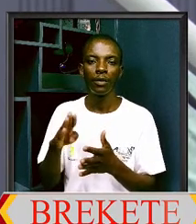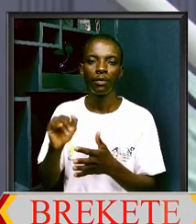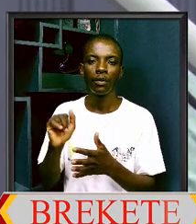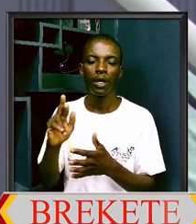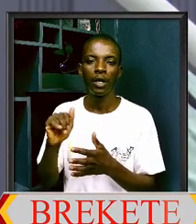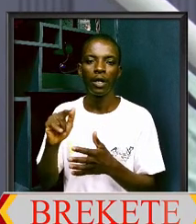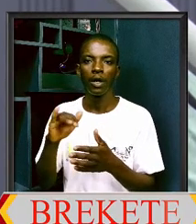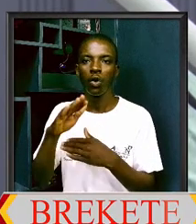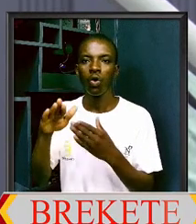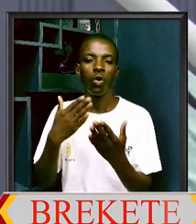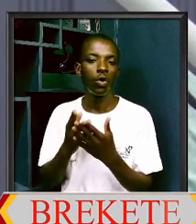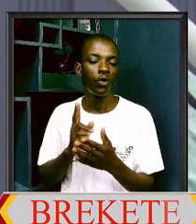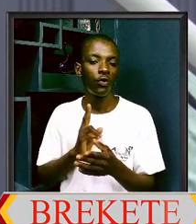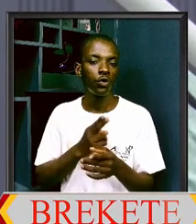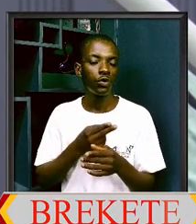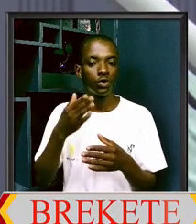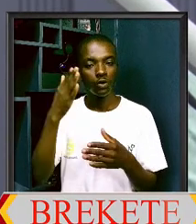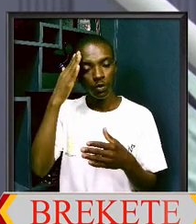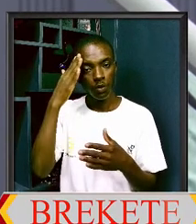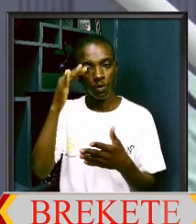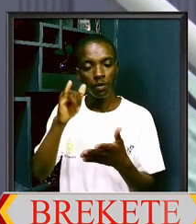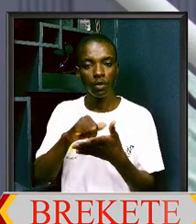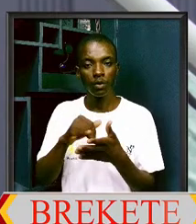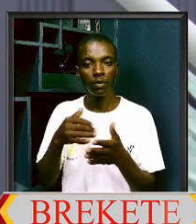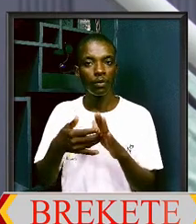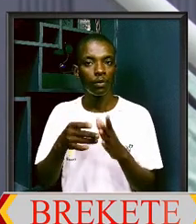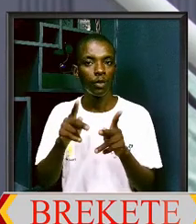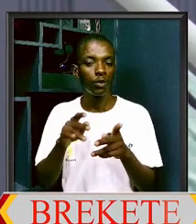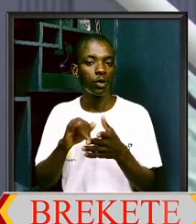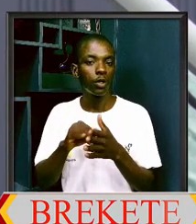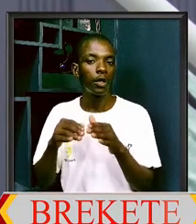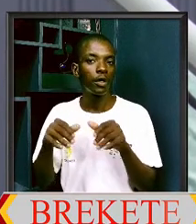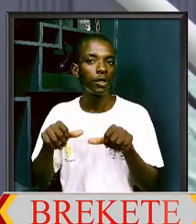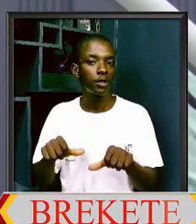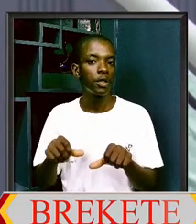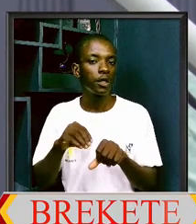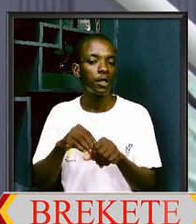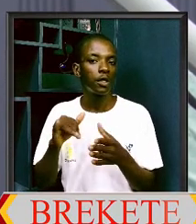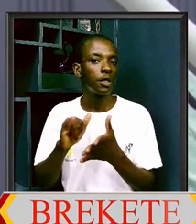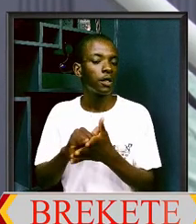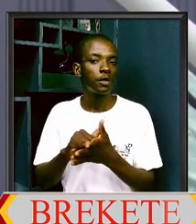us know before we came there are other people that have